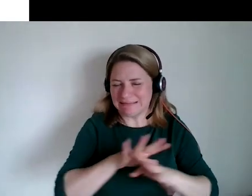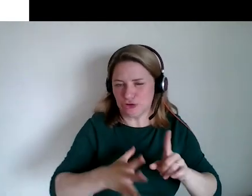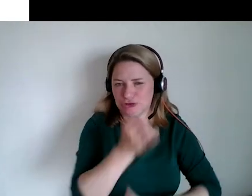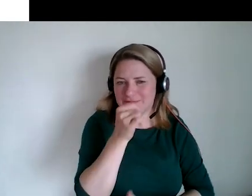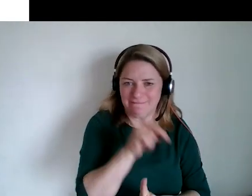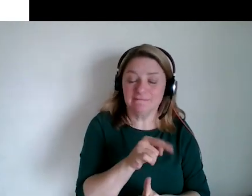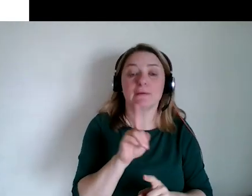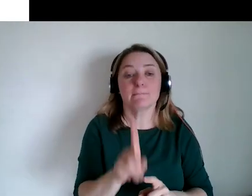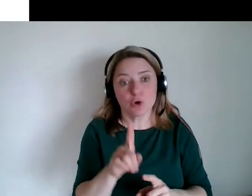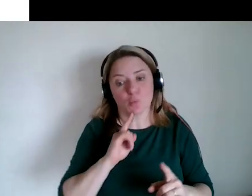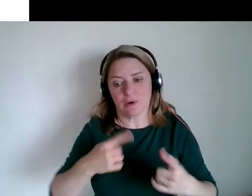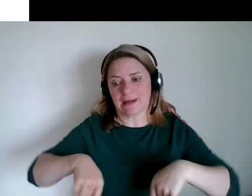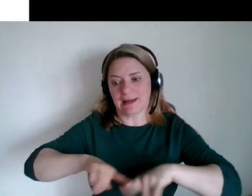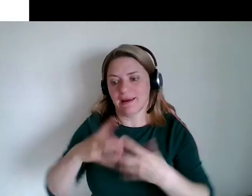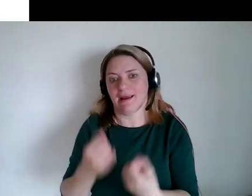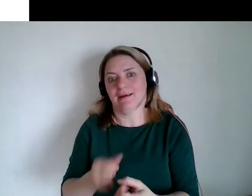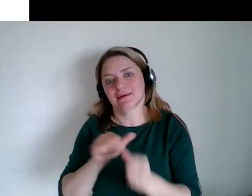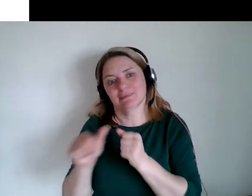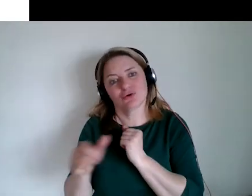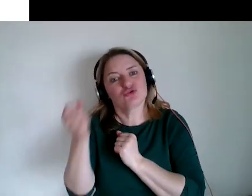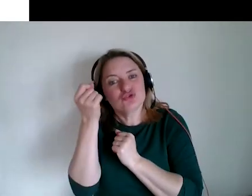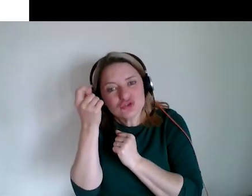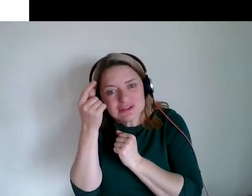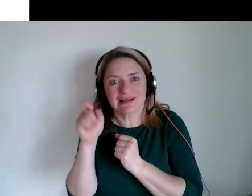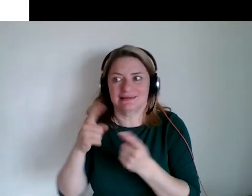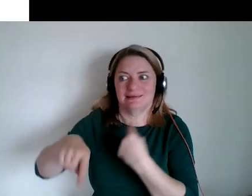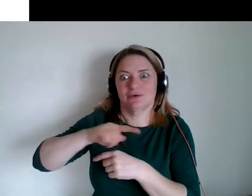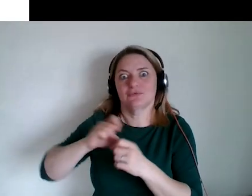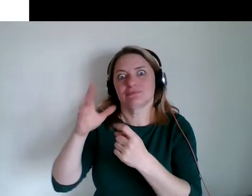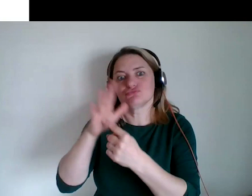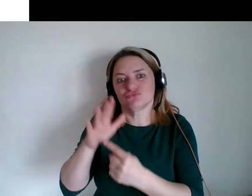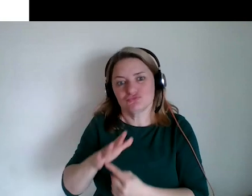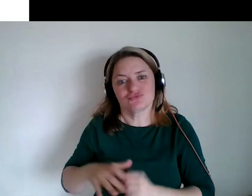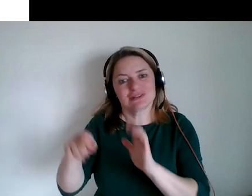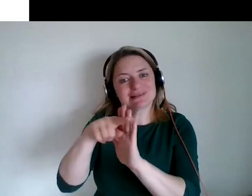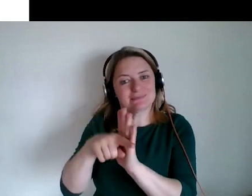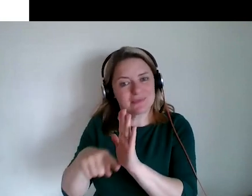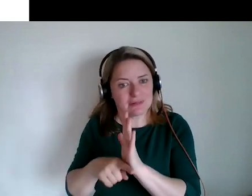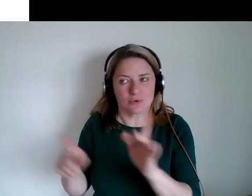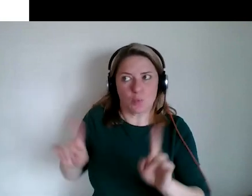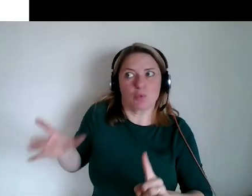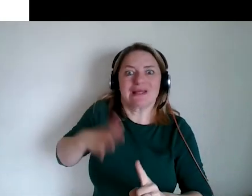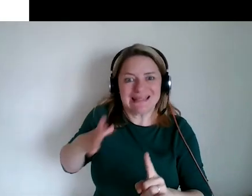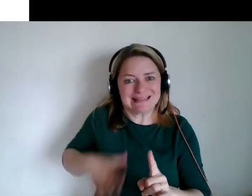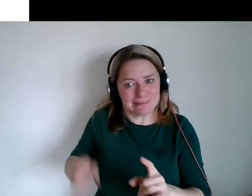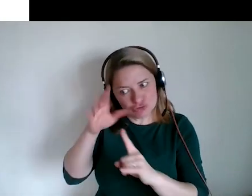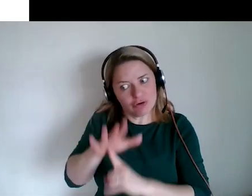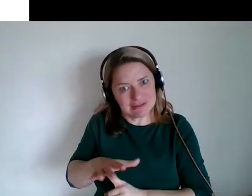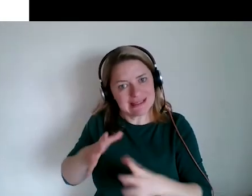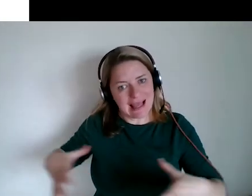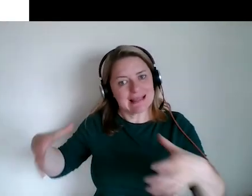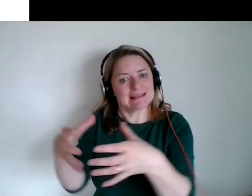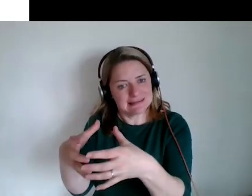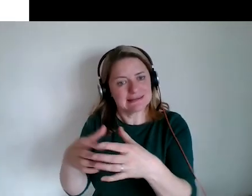principles and that are needed to prioritise, and also with a clear understanding that